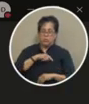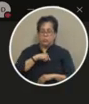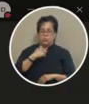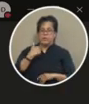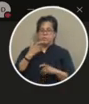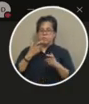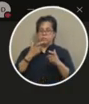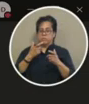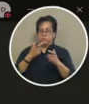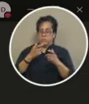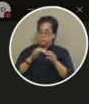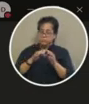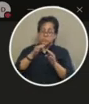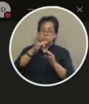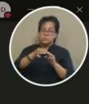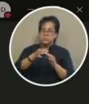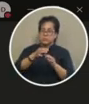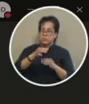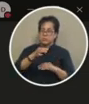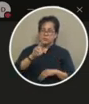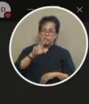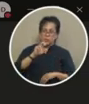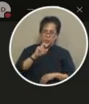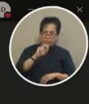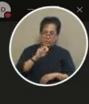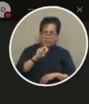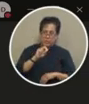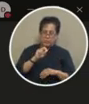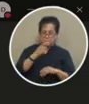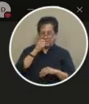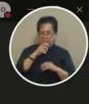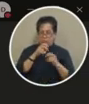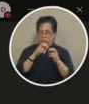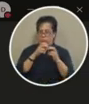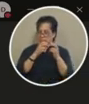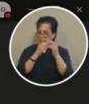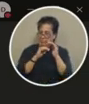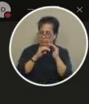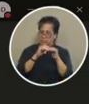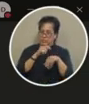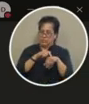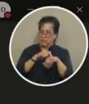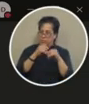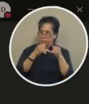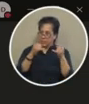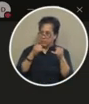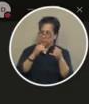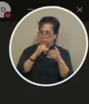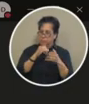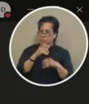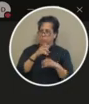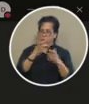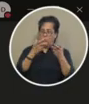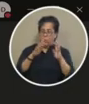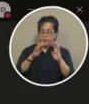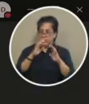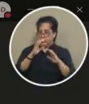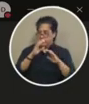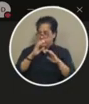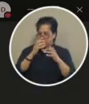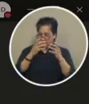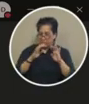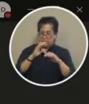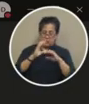actually pushed this to the 30th on a strict timeline. It's almost ready to, it's already concluded,